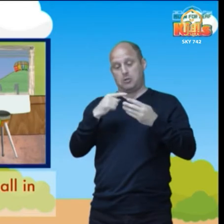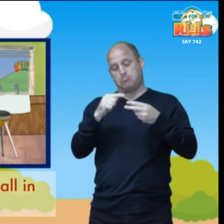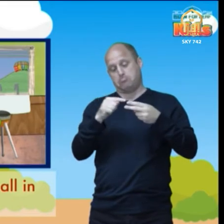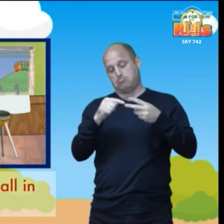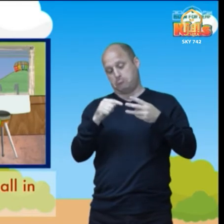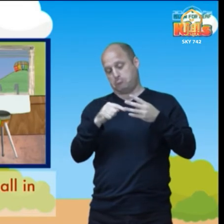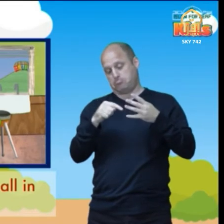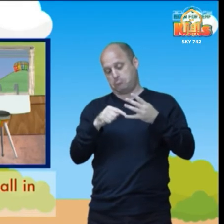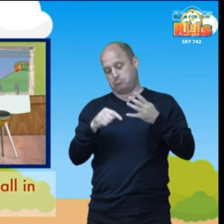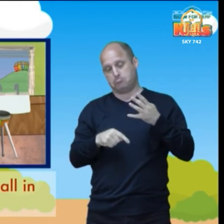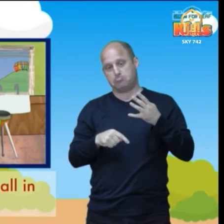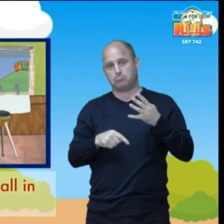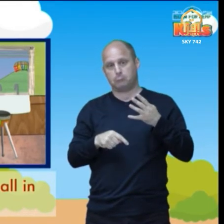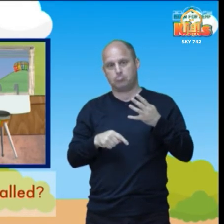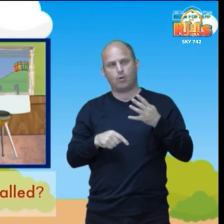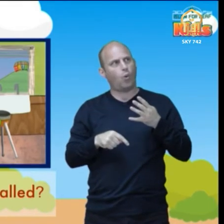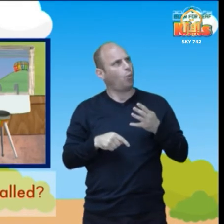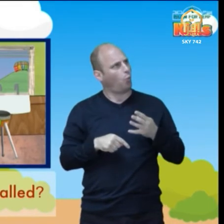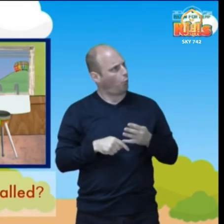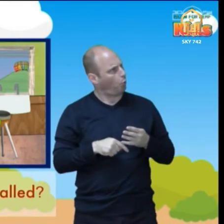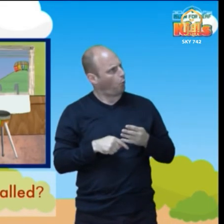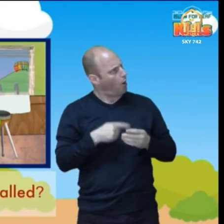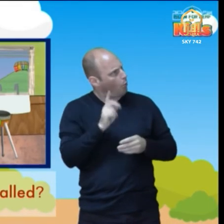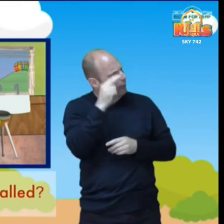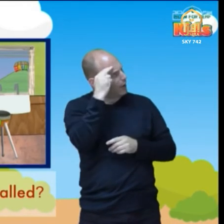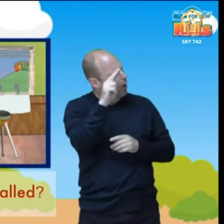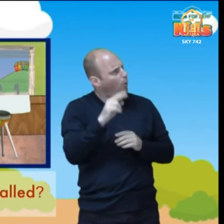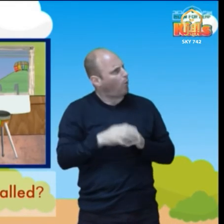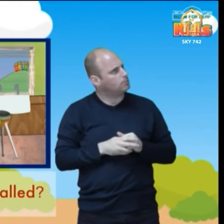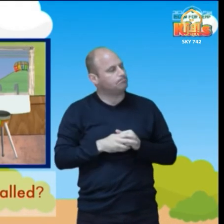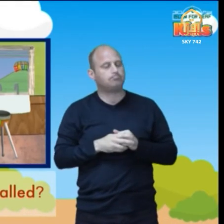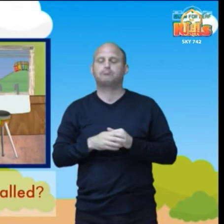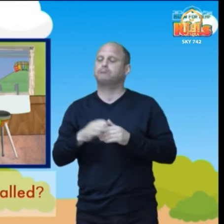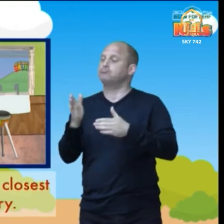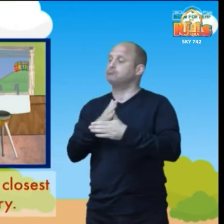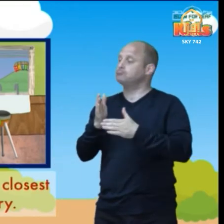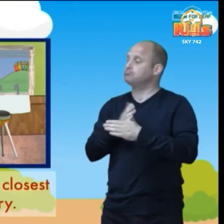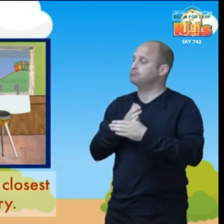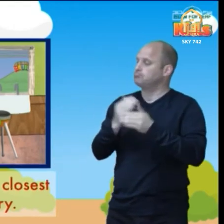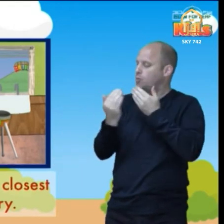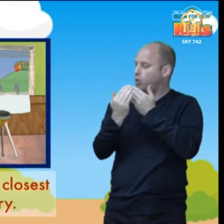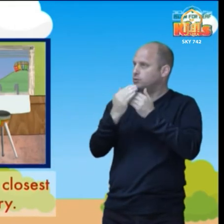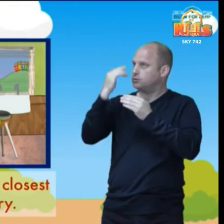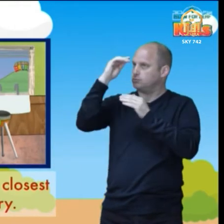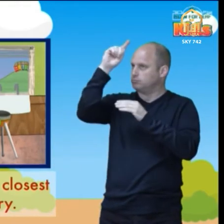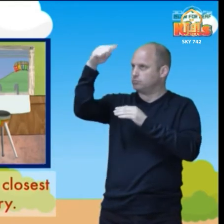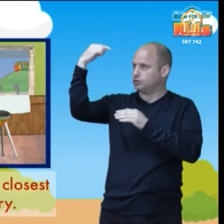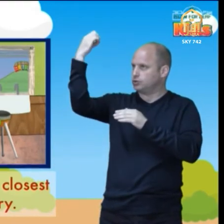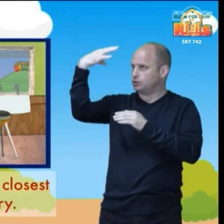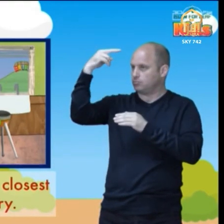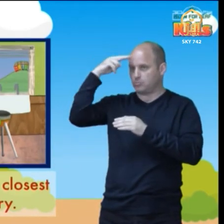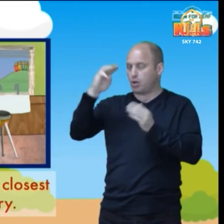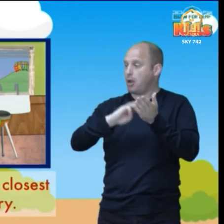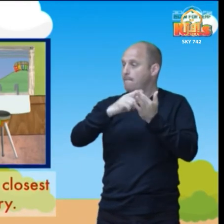all in order. Ooh, what are they called? The first planet which is closest to the sun